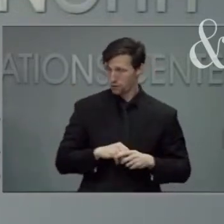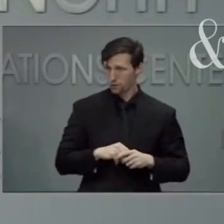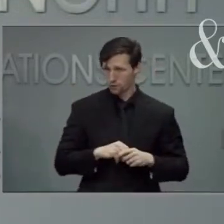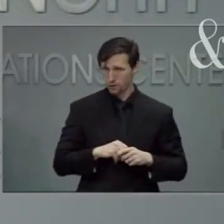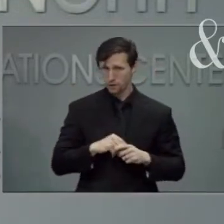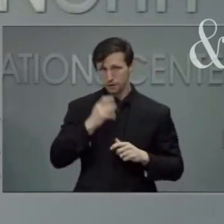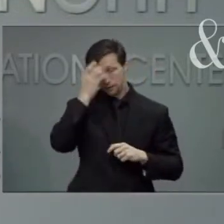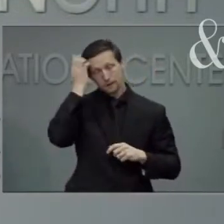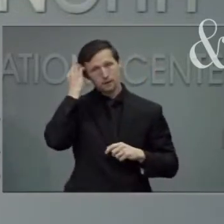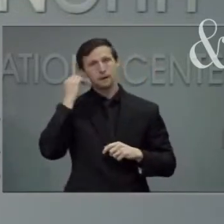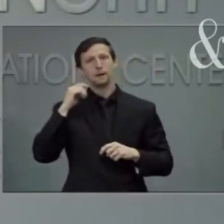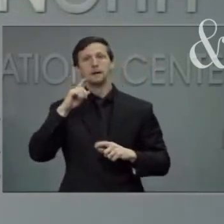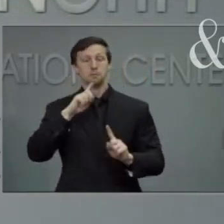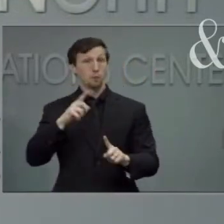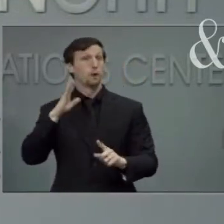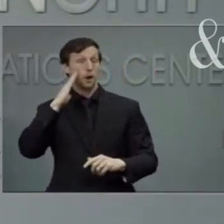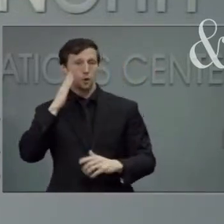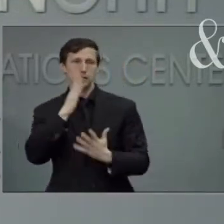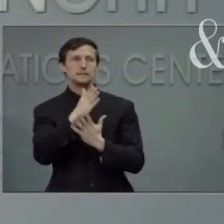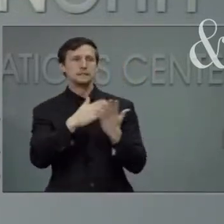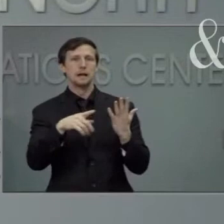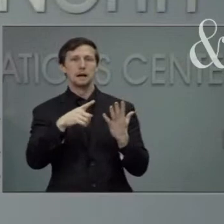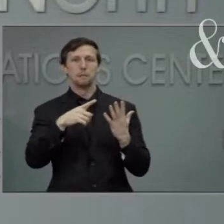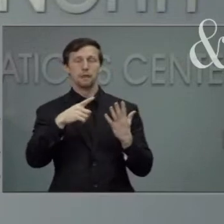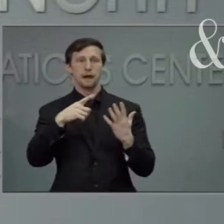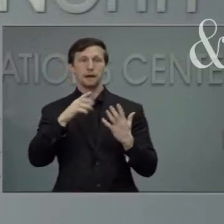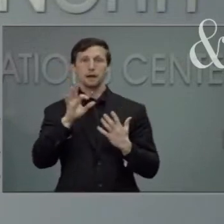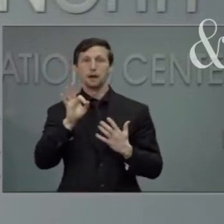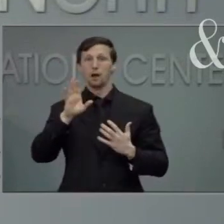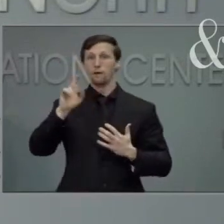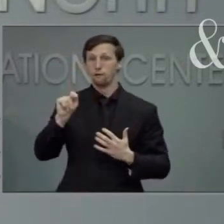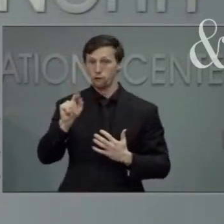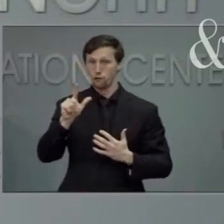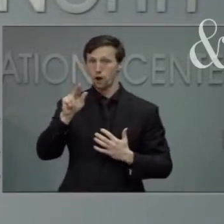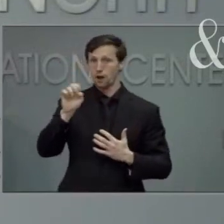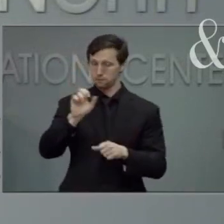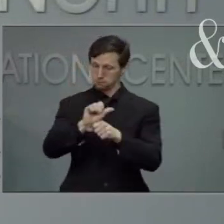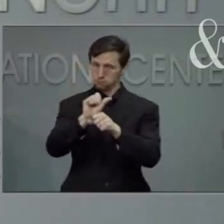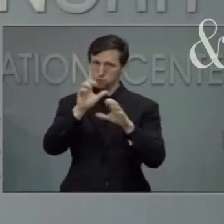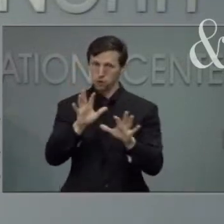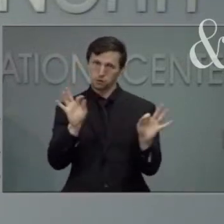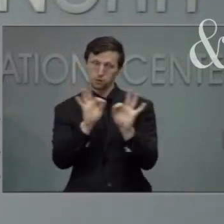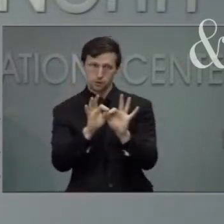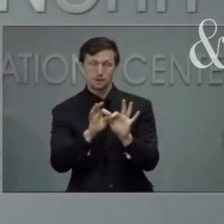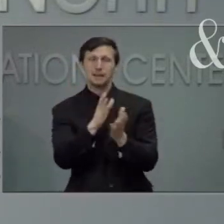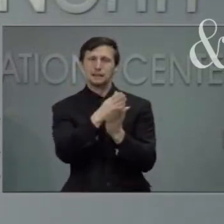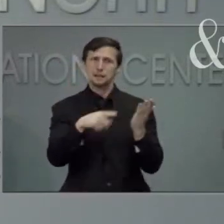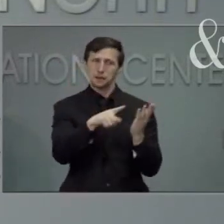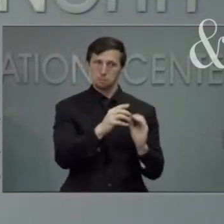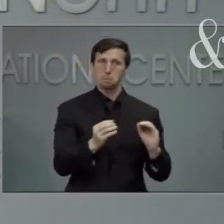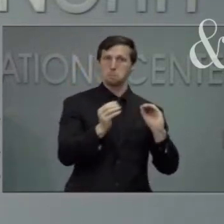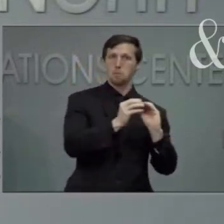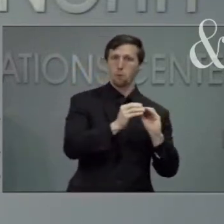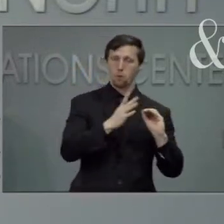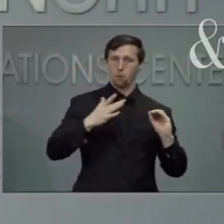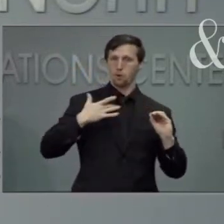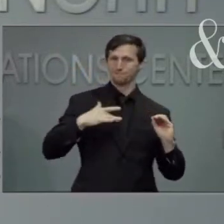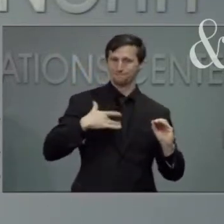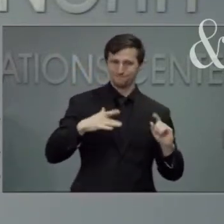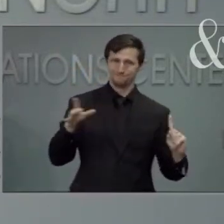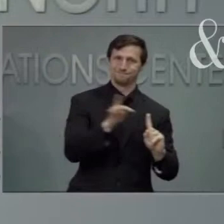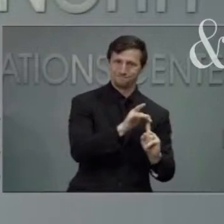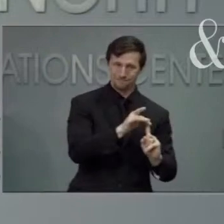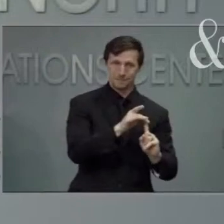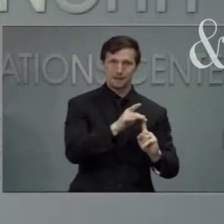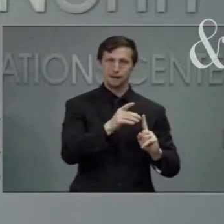particularly vulnerable frontline workers are people that we need to make sure that we provide vaccines